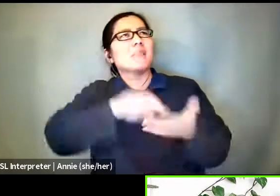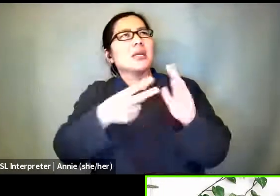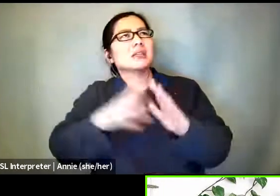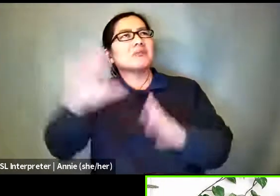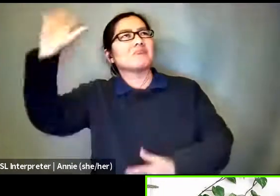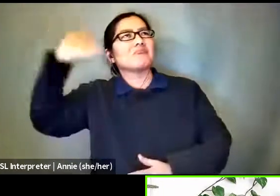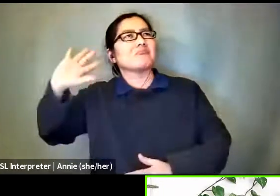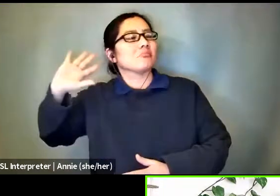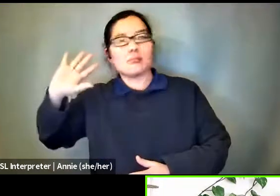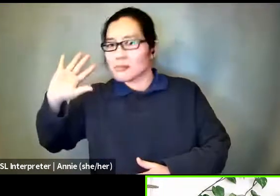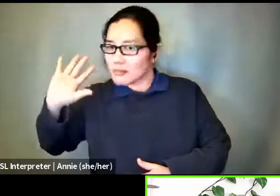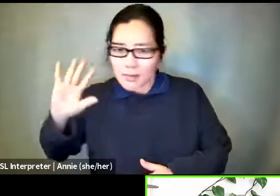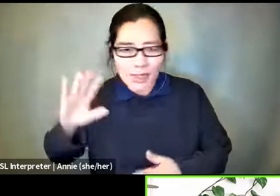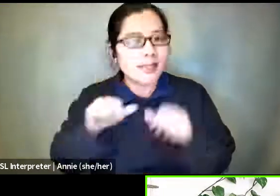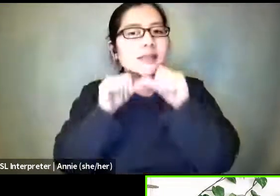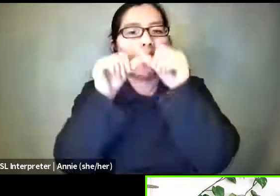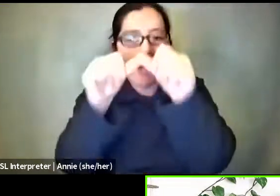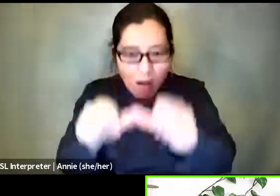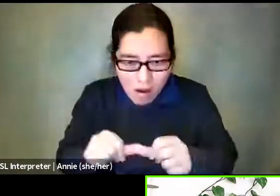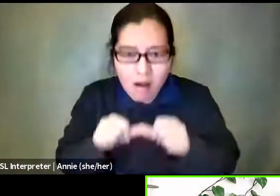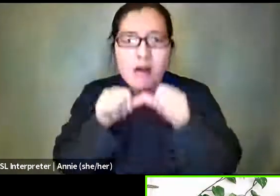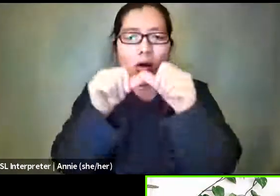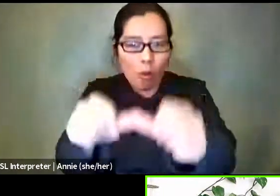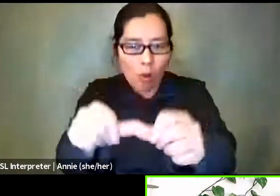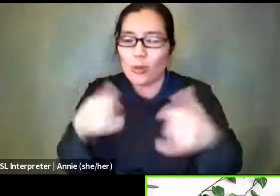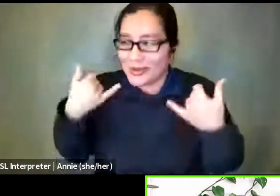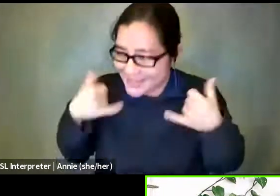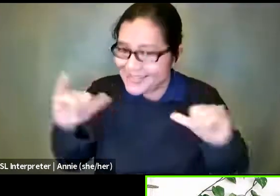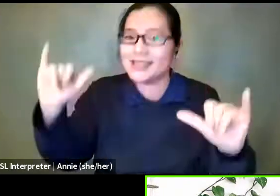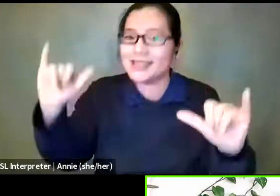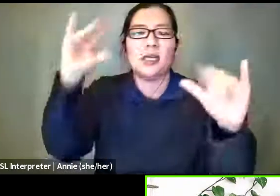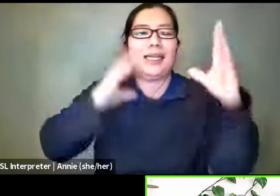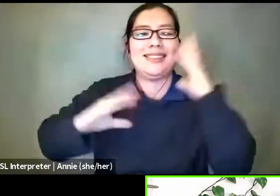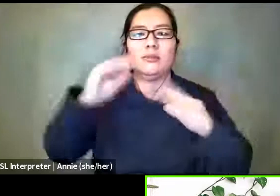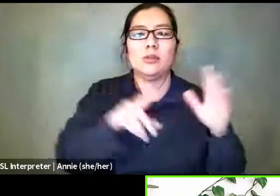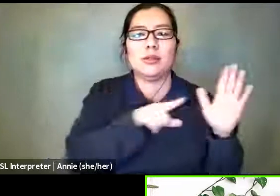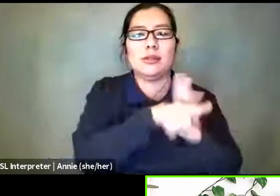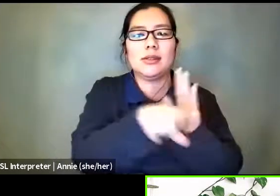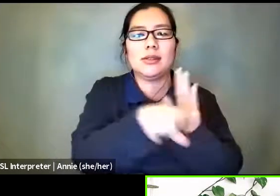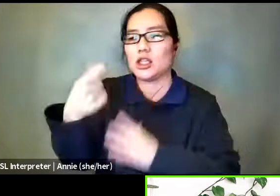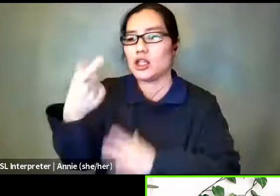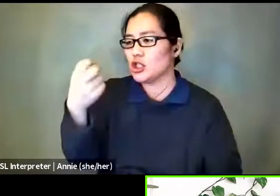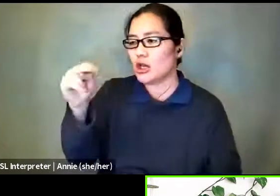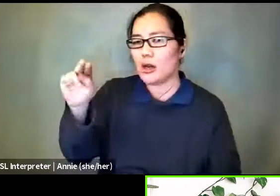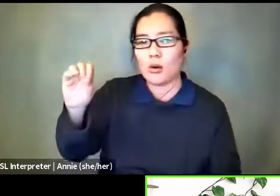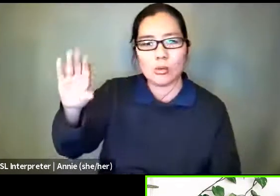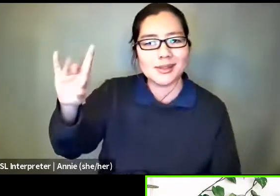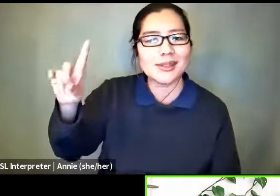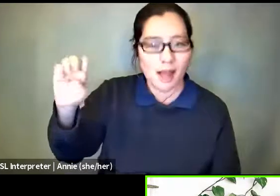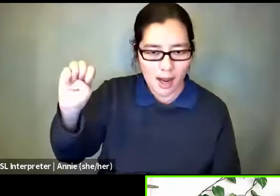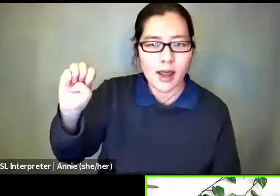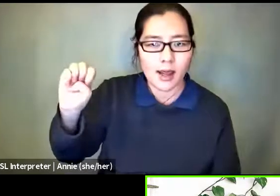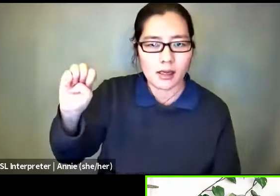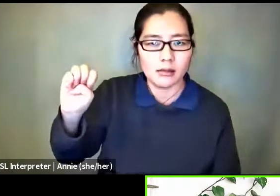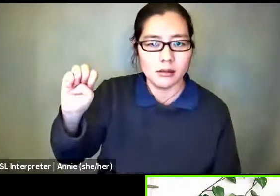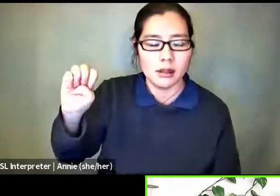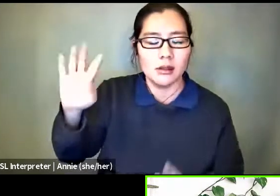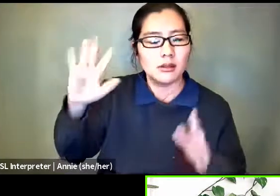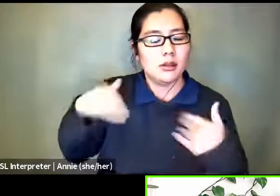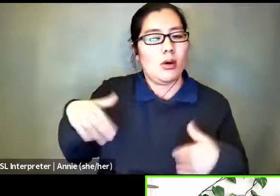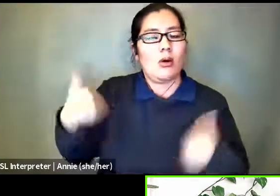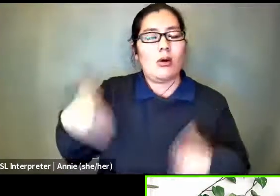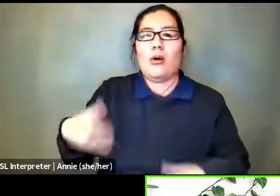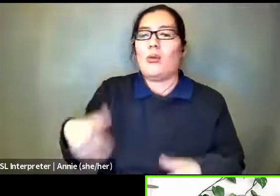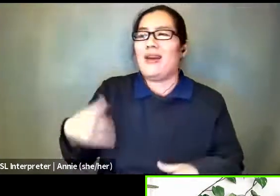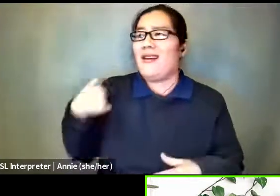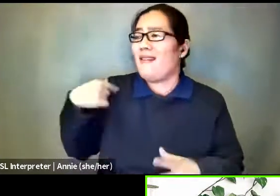we've been experiencing this genocide as a continuing process over half a millennium. So we have half a millennium of